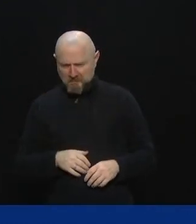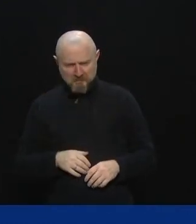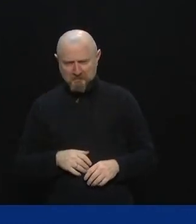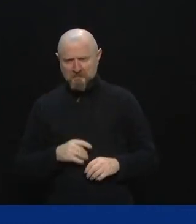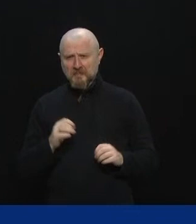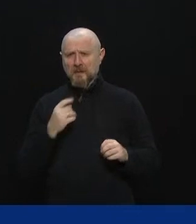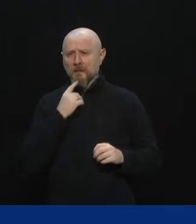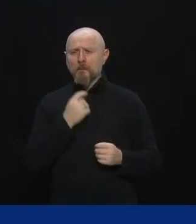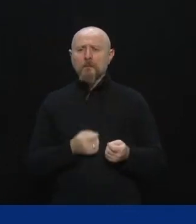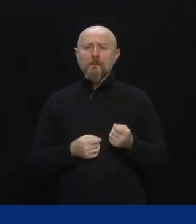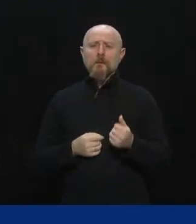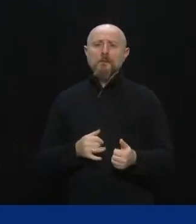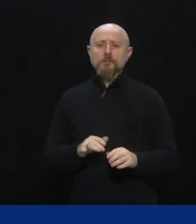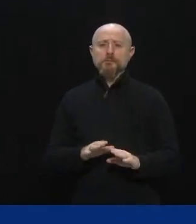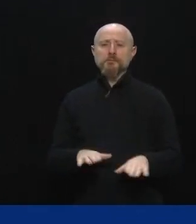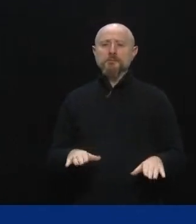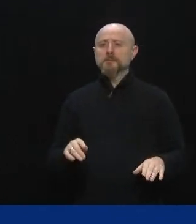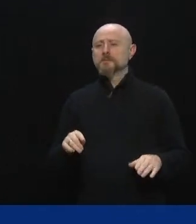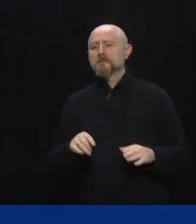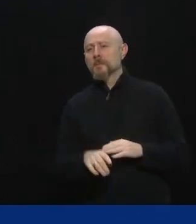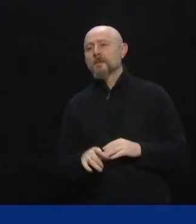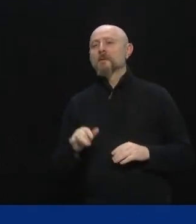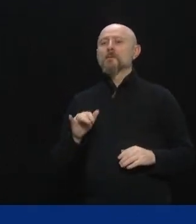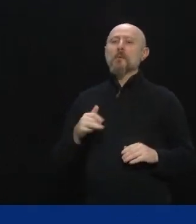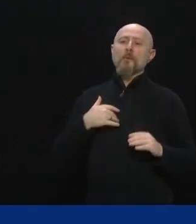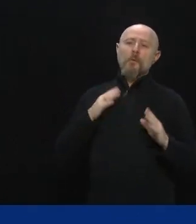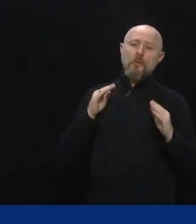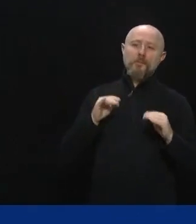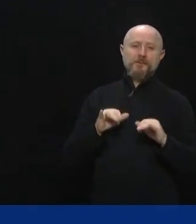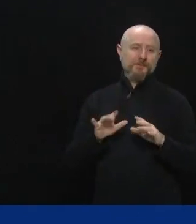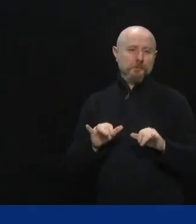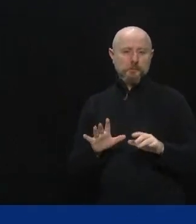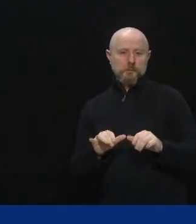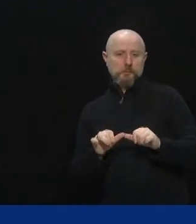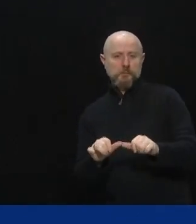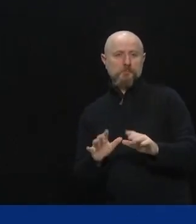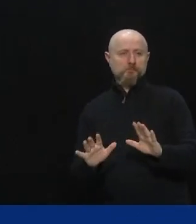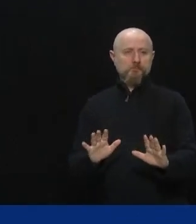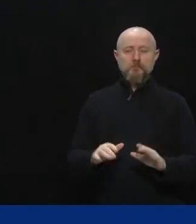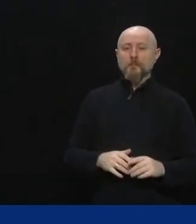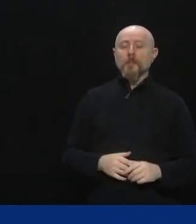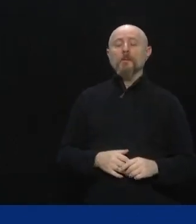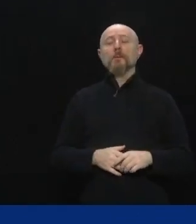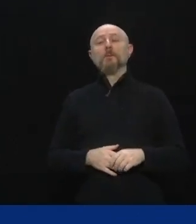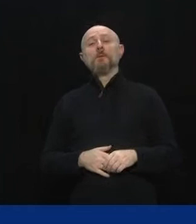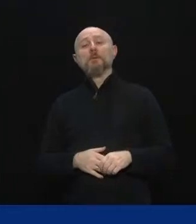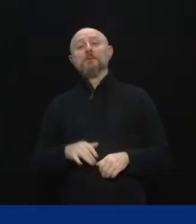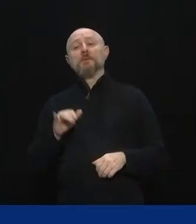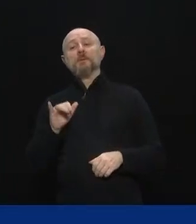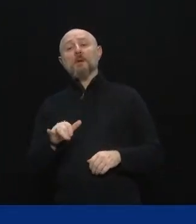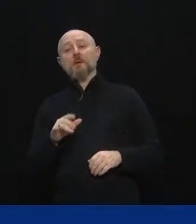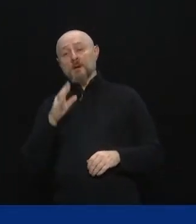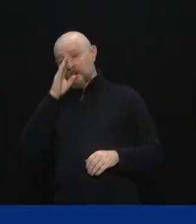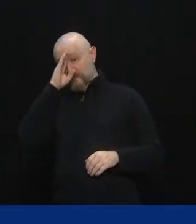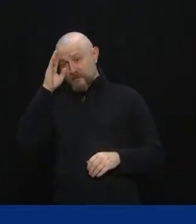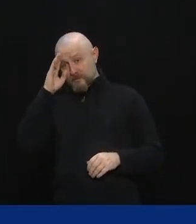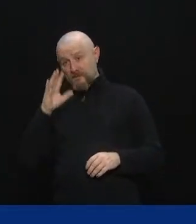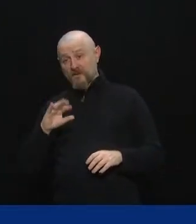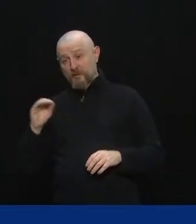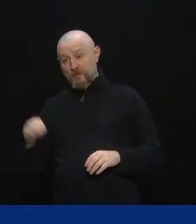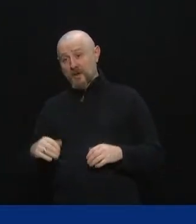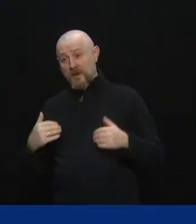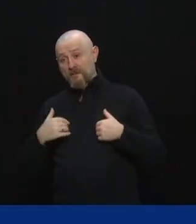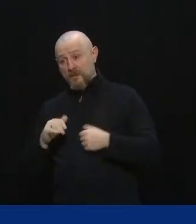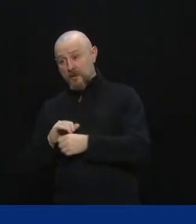which we hope will continue. And same percentages, 50% with COVID, 50% for